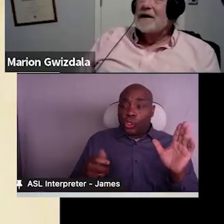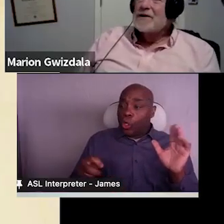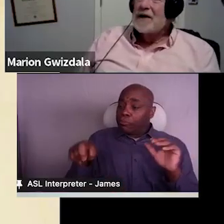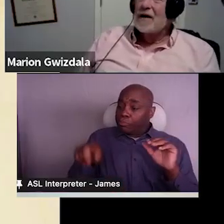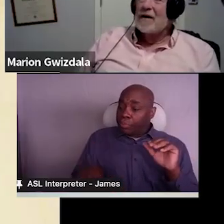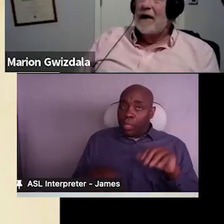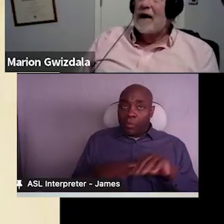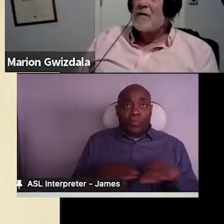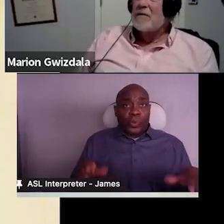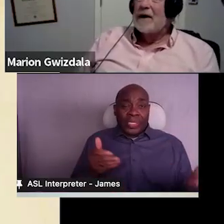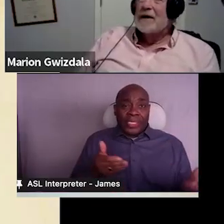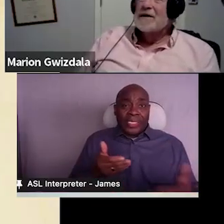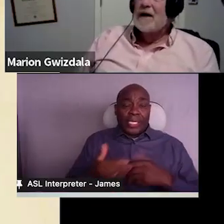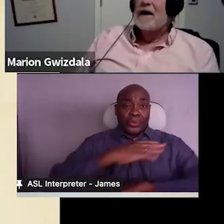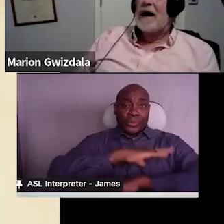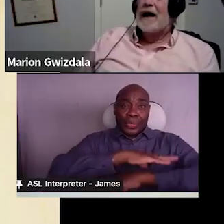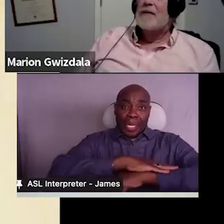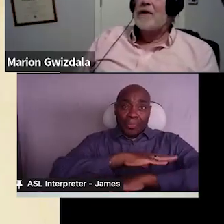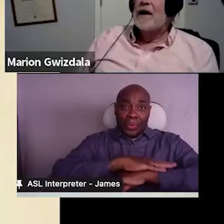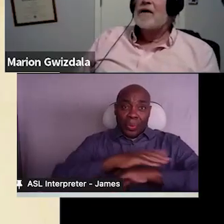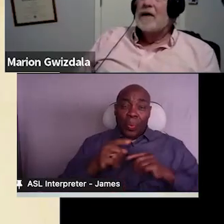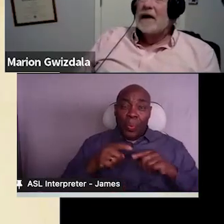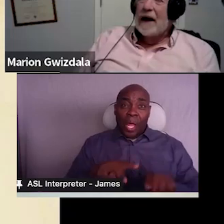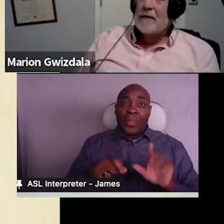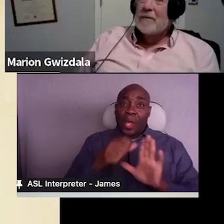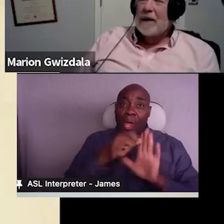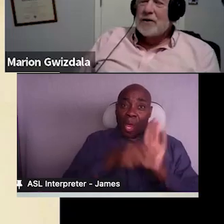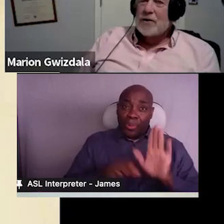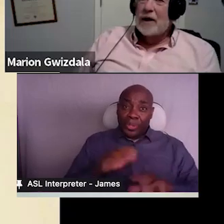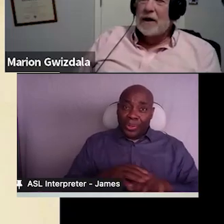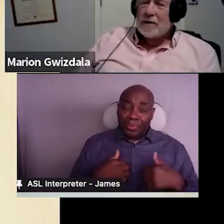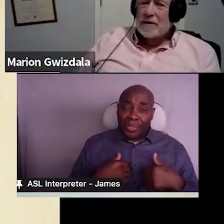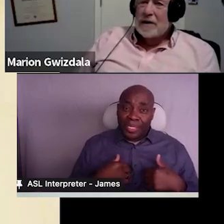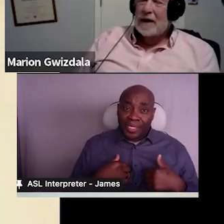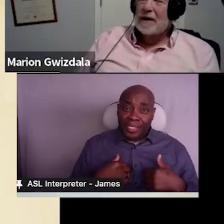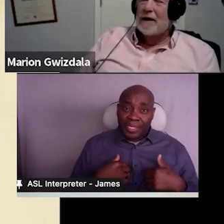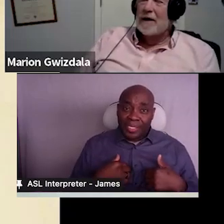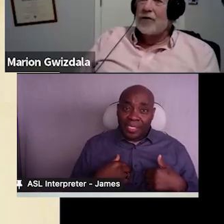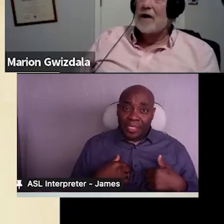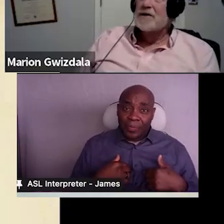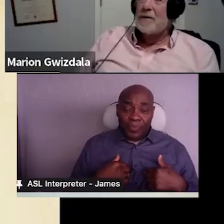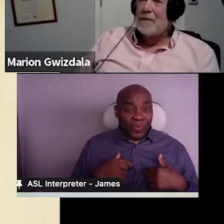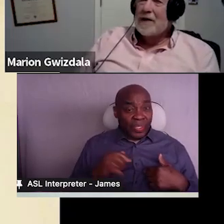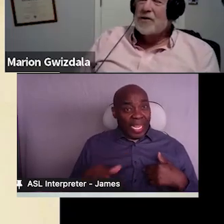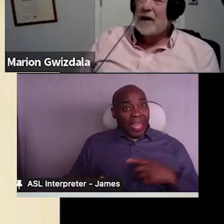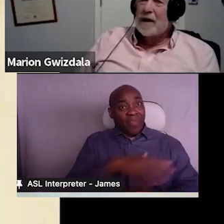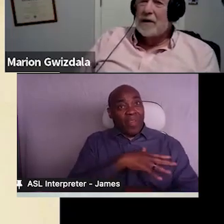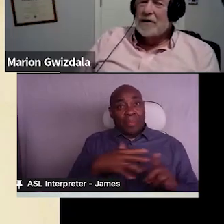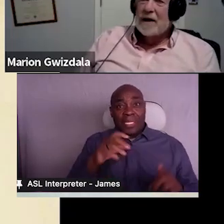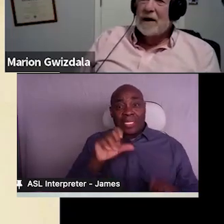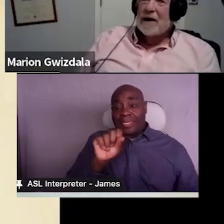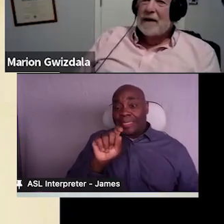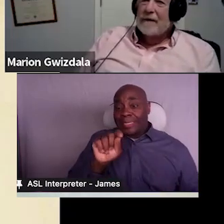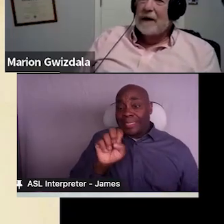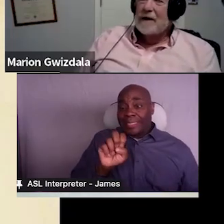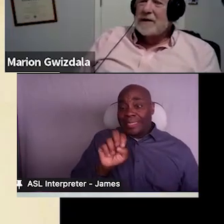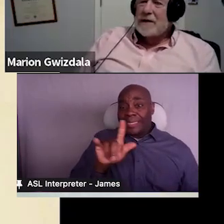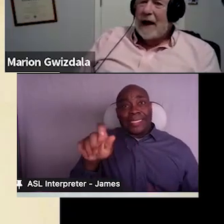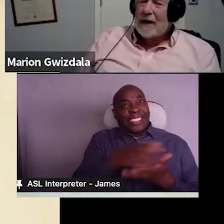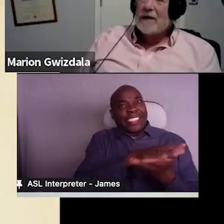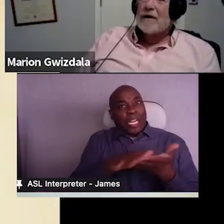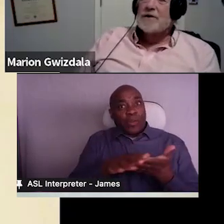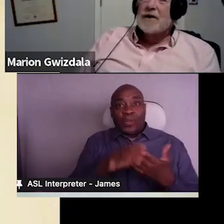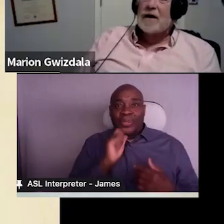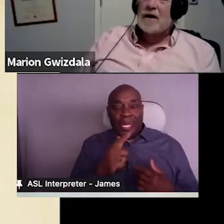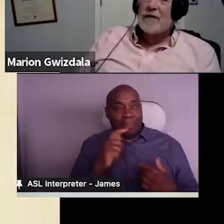it's not a sterile environment because I am there and I am in my street clothes. And as long as I'm in my street clothes,